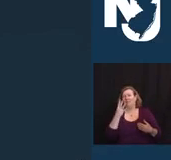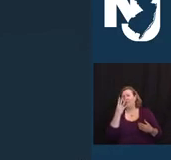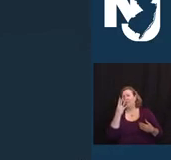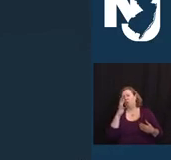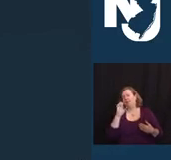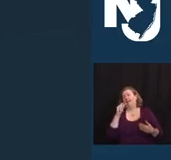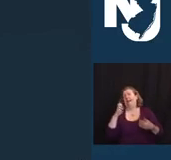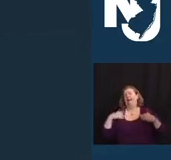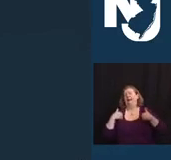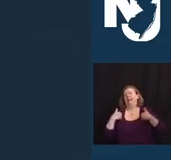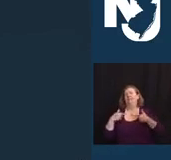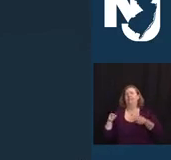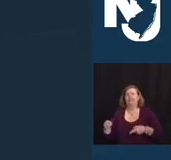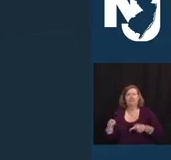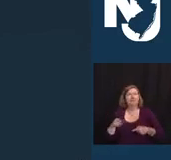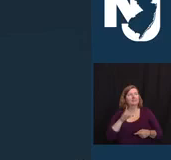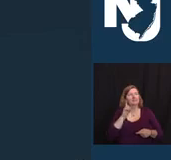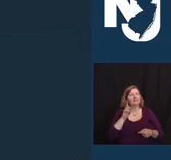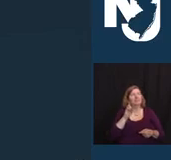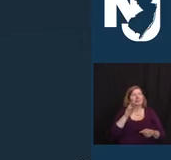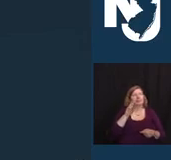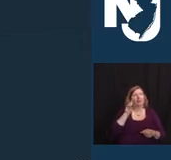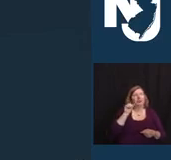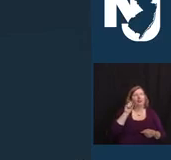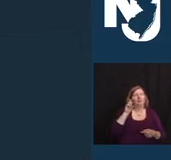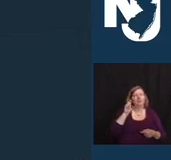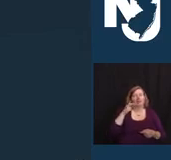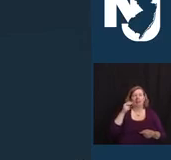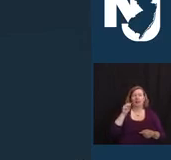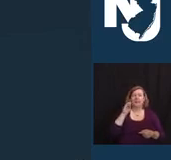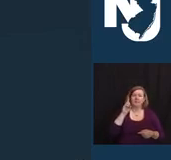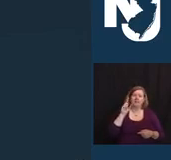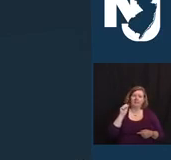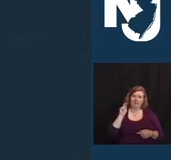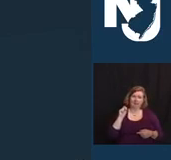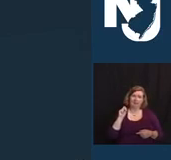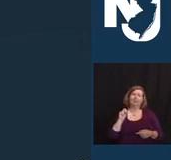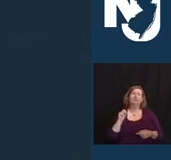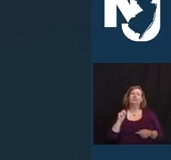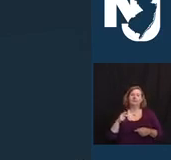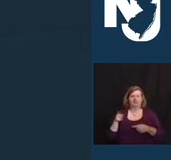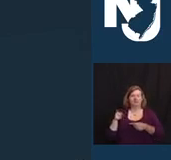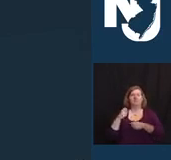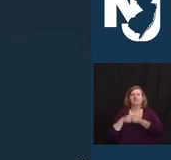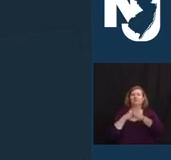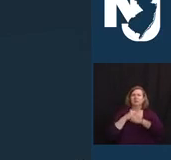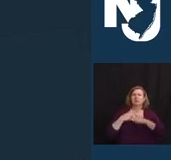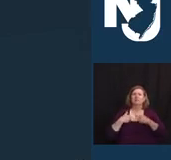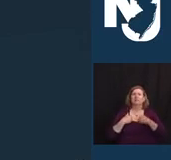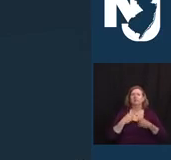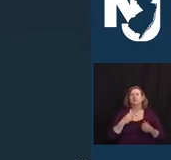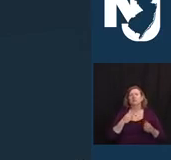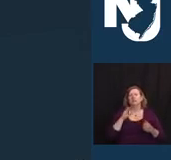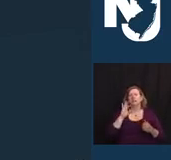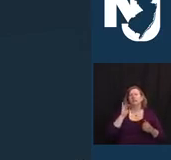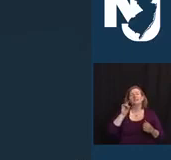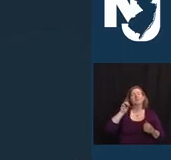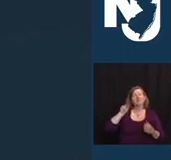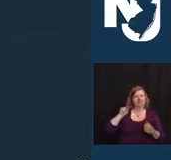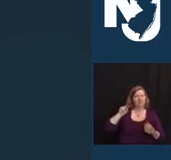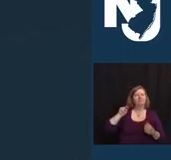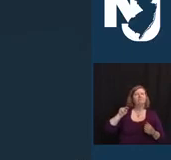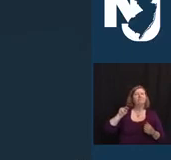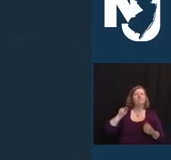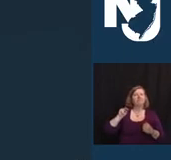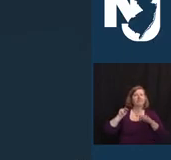Adel Hamdan, a veterinarian who was a longtime member of the Clifton community. Dr. Hamdan was 74 years